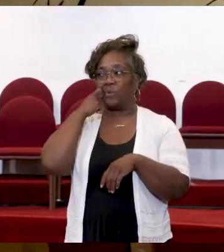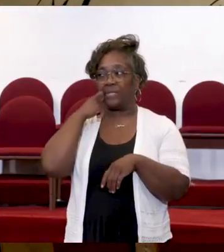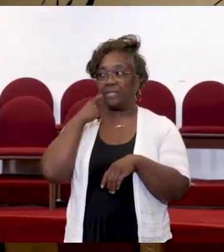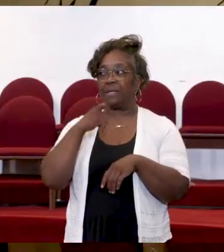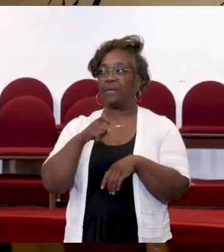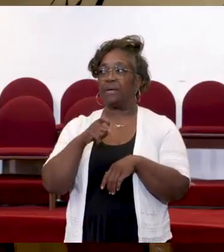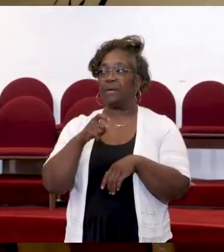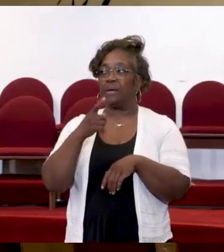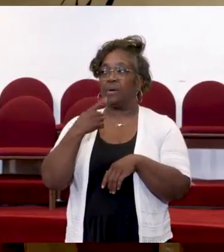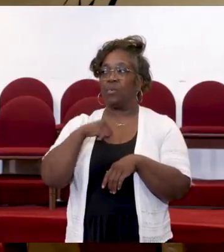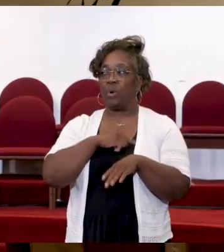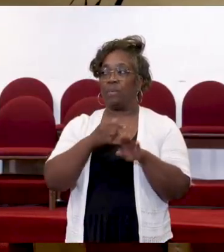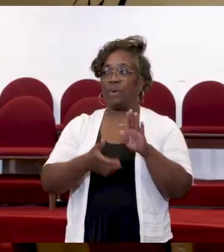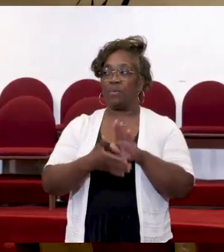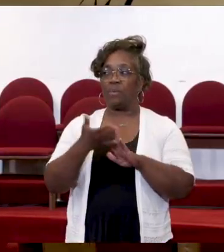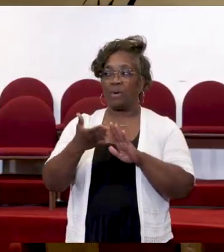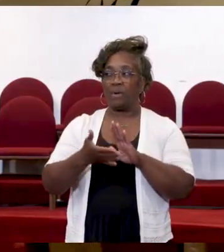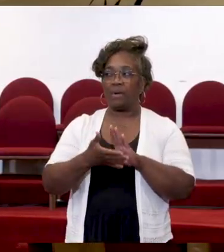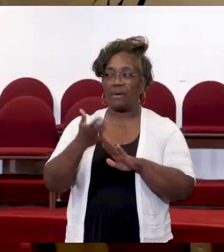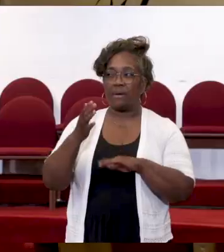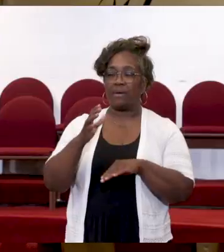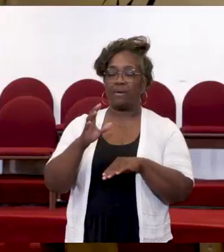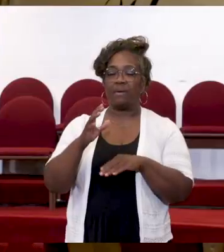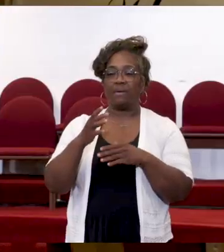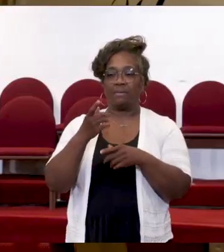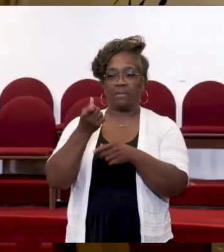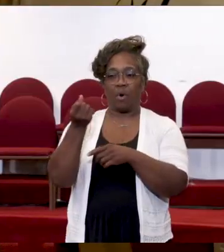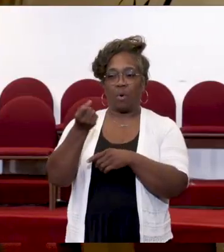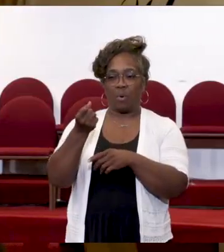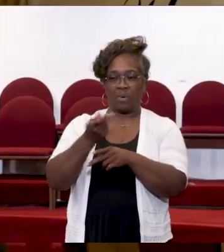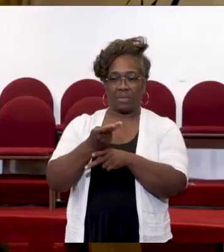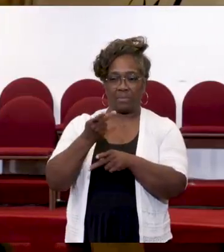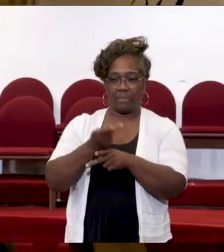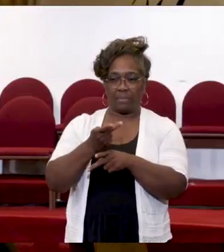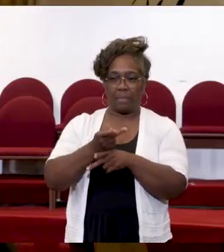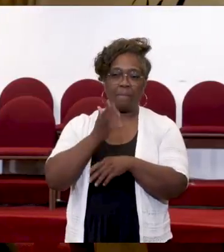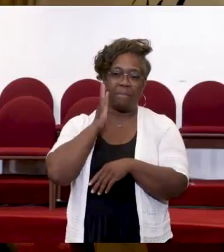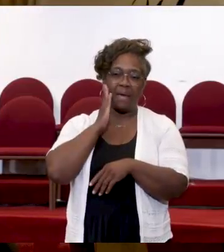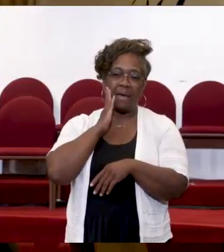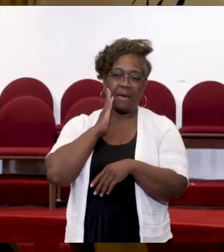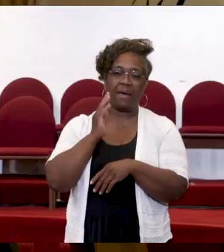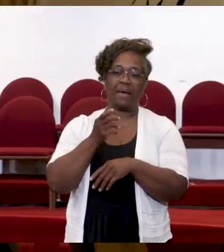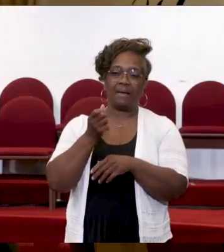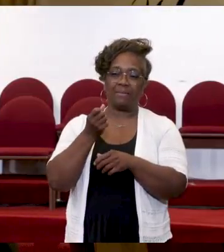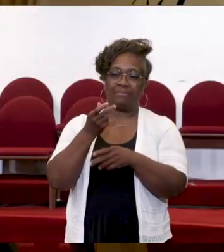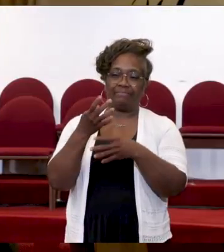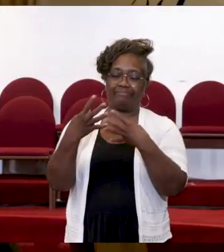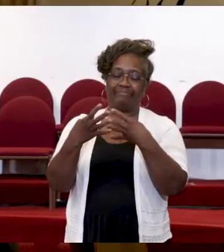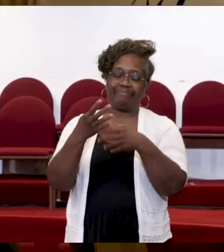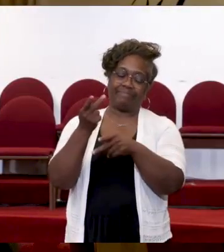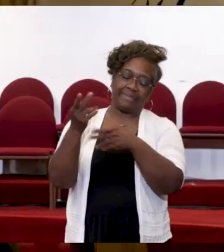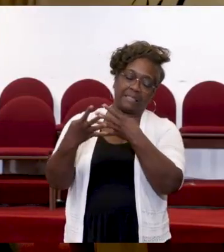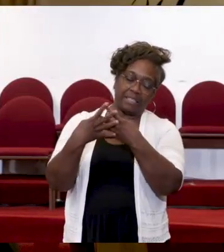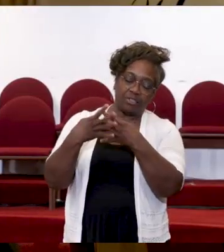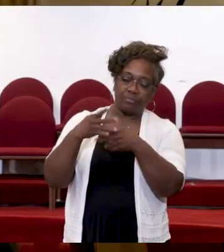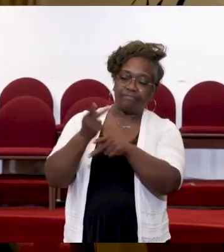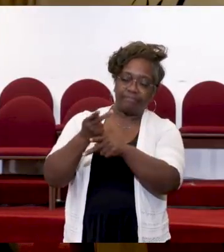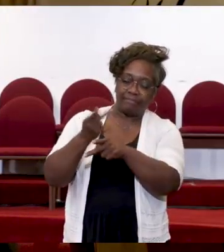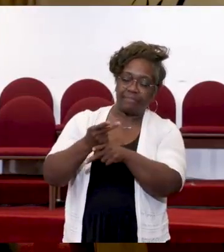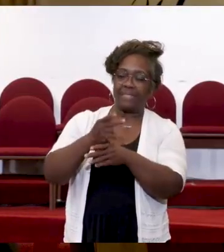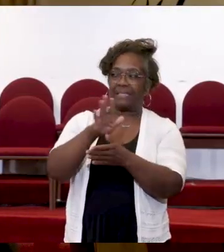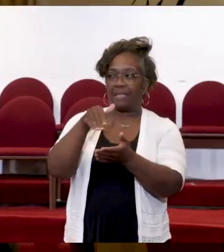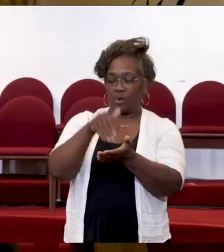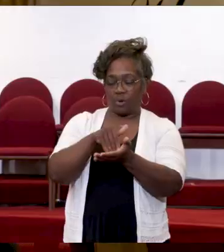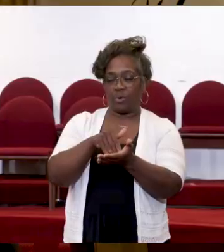the 100-bed detention center, but we are going to be demolishing all of that unused prison space, and we are going to make